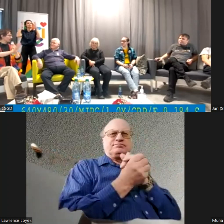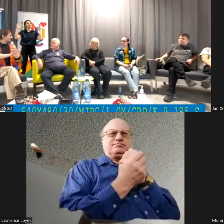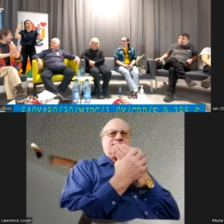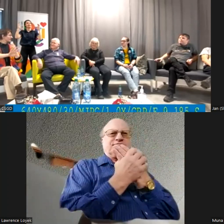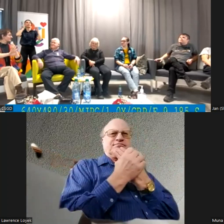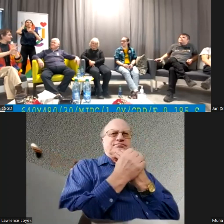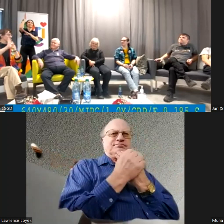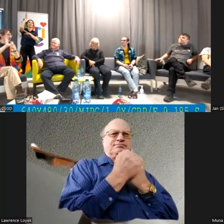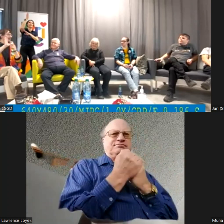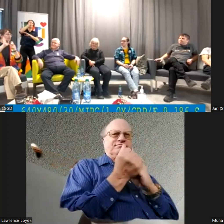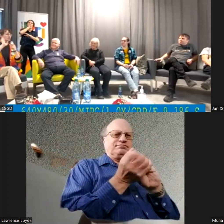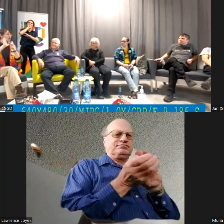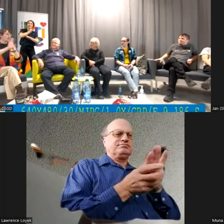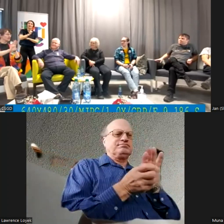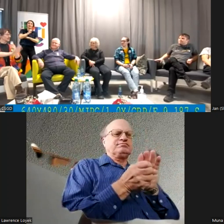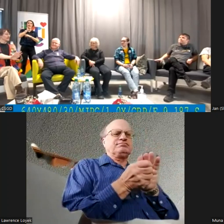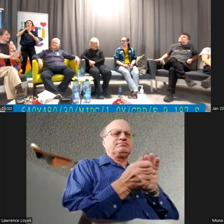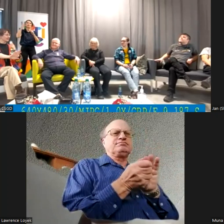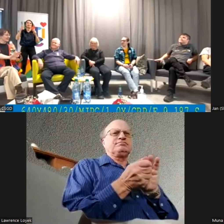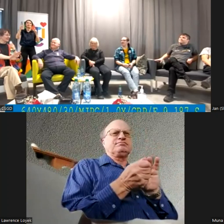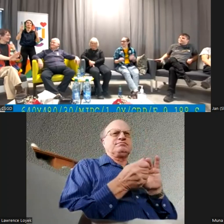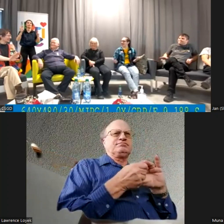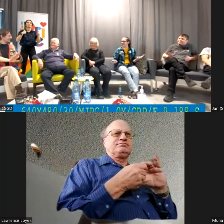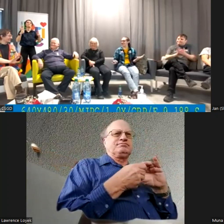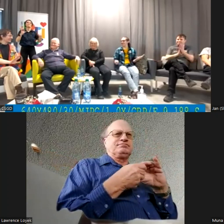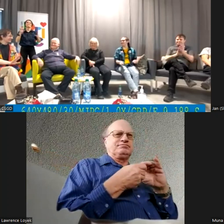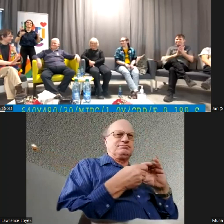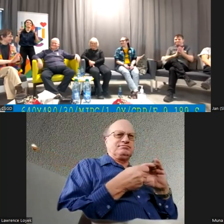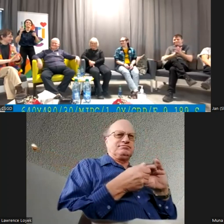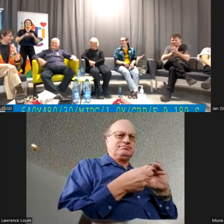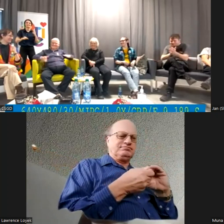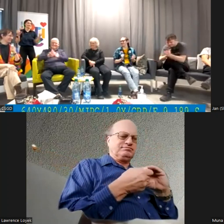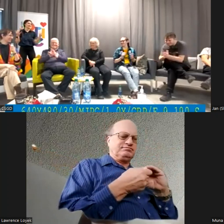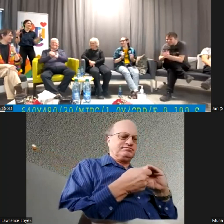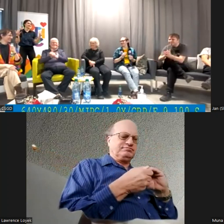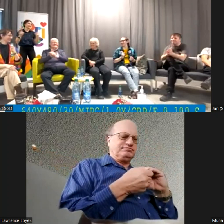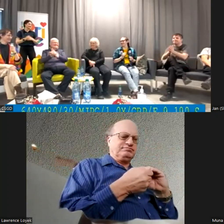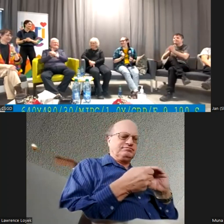queer person is something that I am so excited to be. All